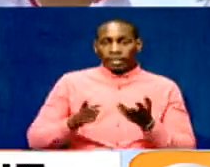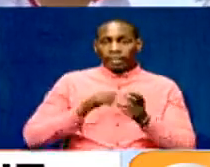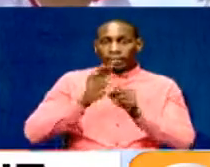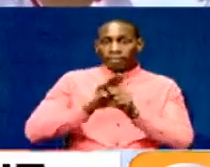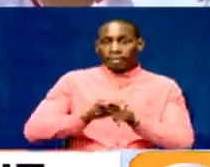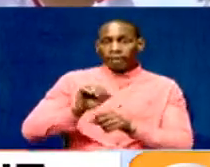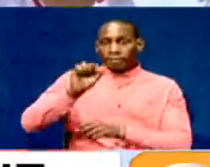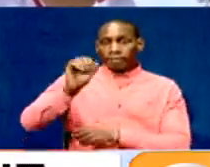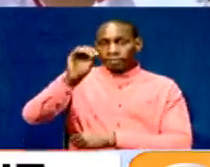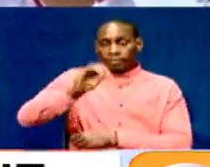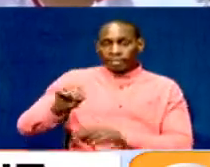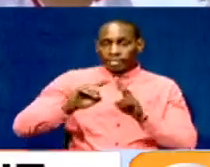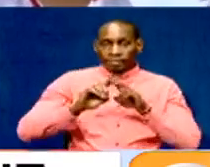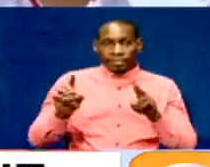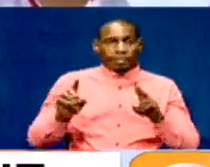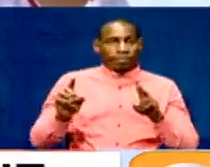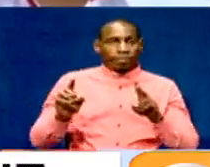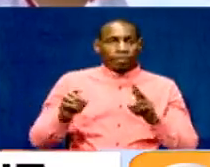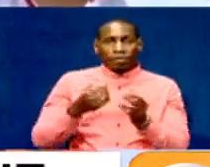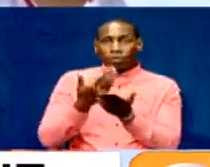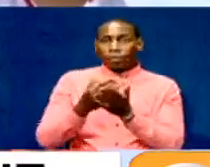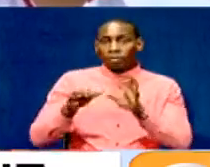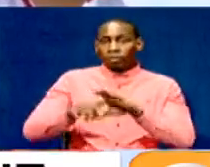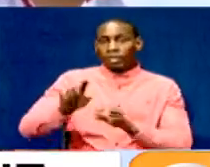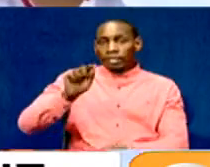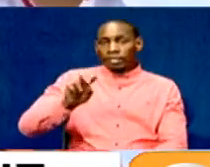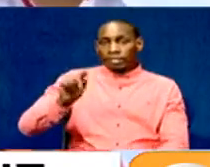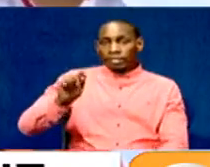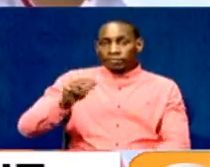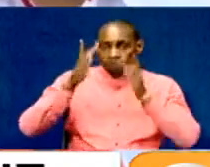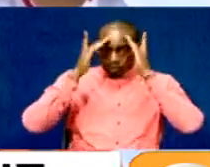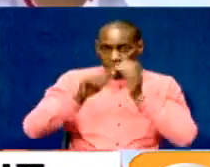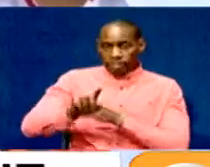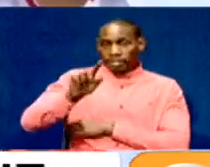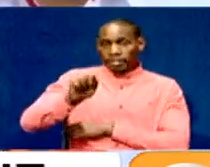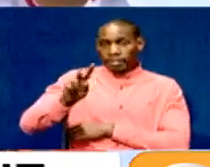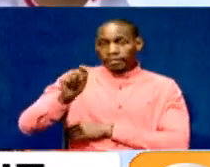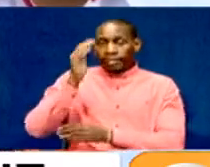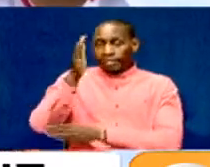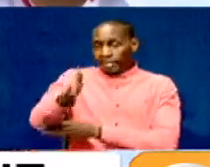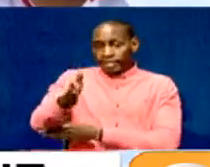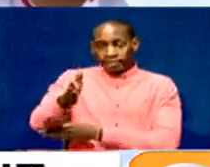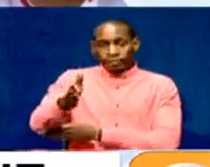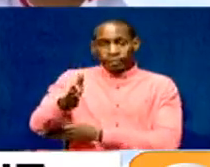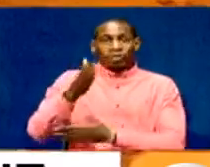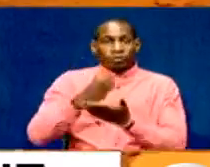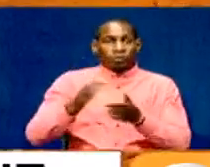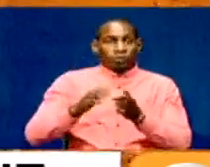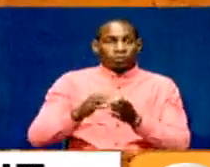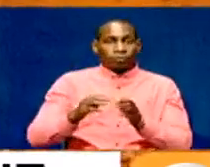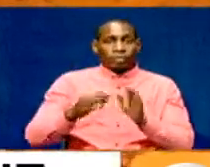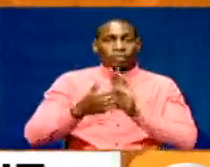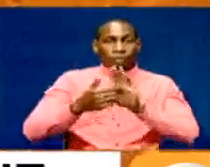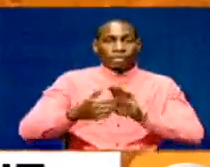up to 5% are starting to apply to TVET or opt for TVET directly, it's a statement.